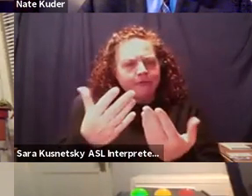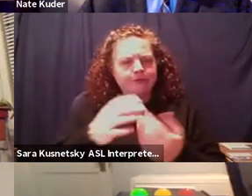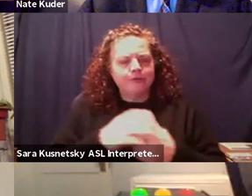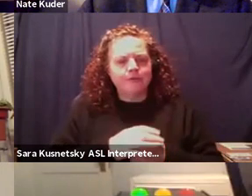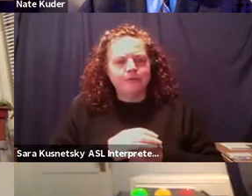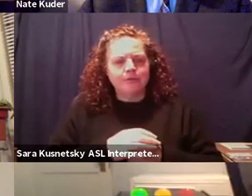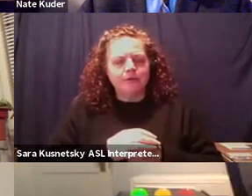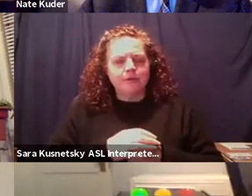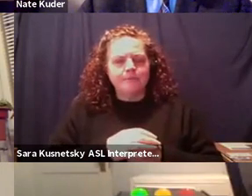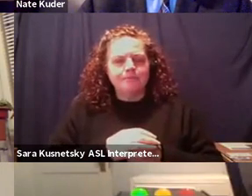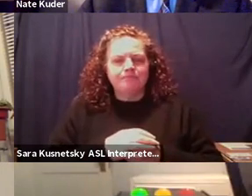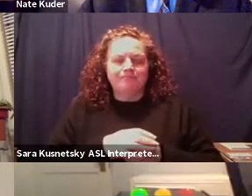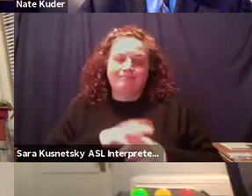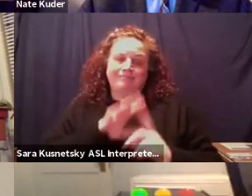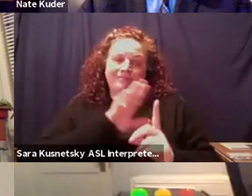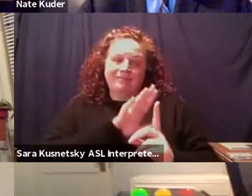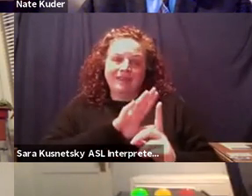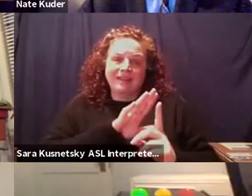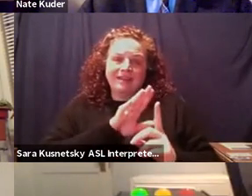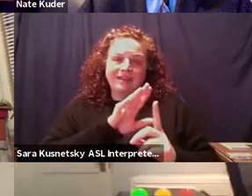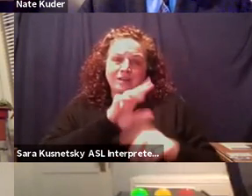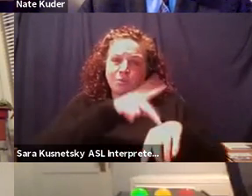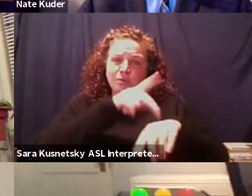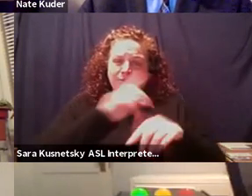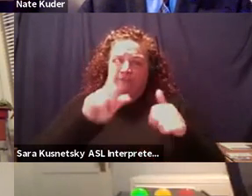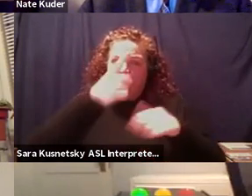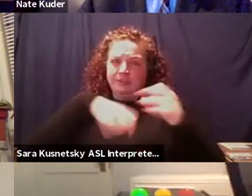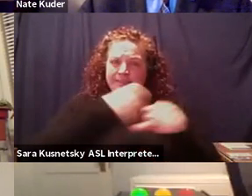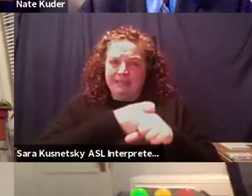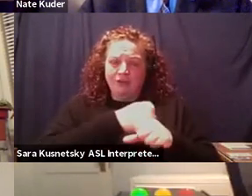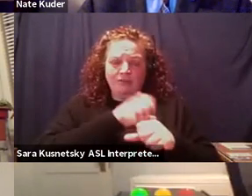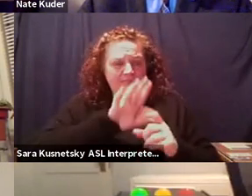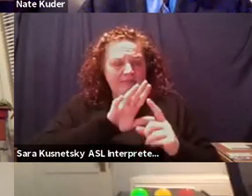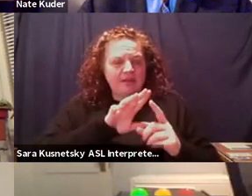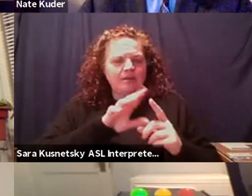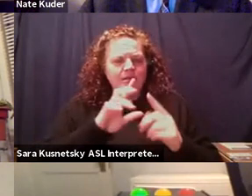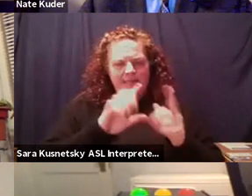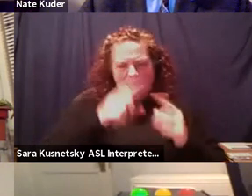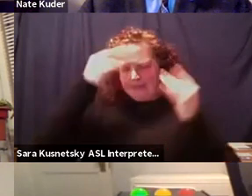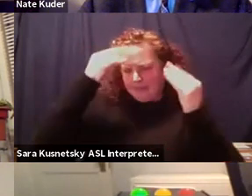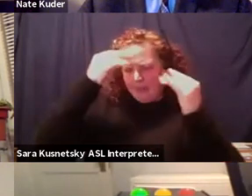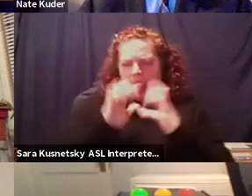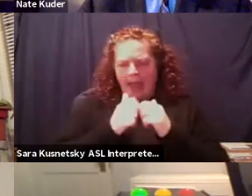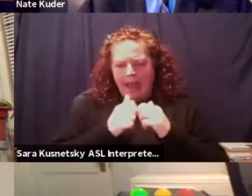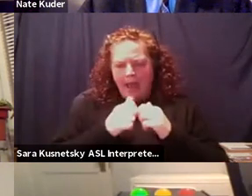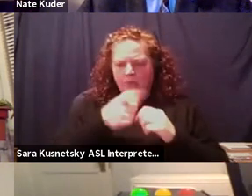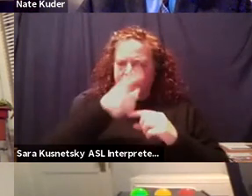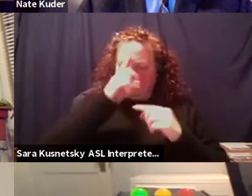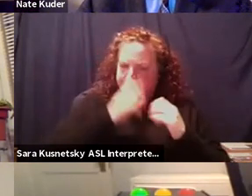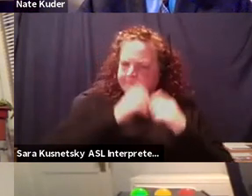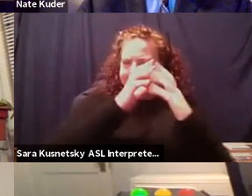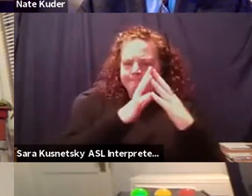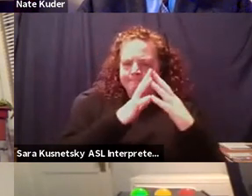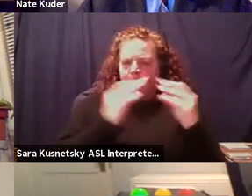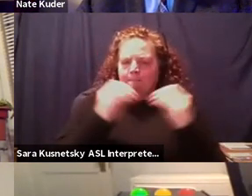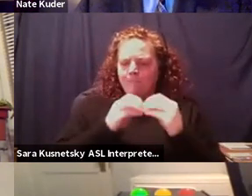his first year at Brighton High. So he's thinking about how does he create inclusive opportunities? How does he create more rigorous